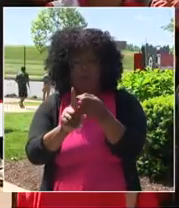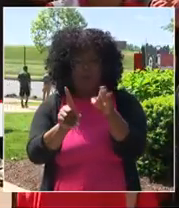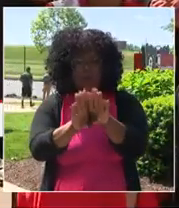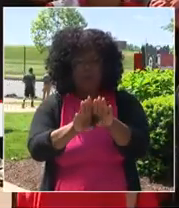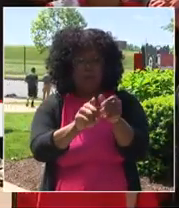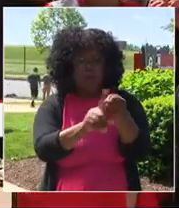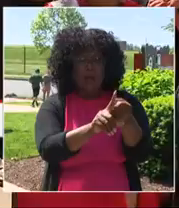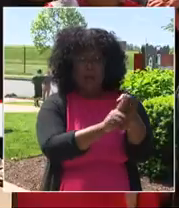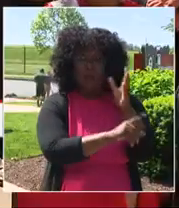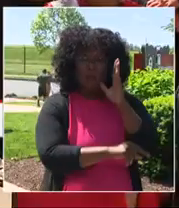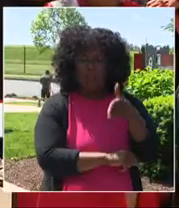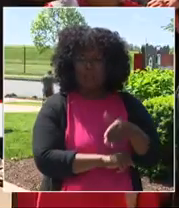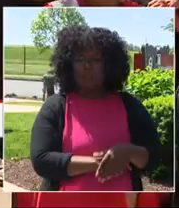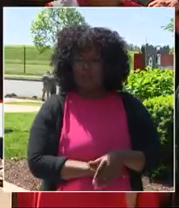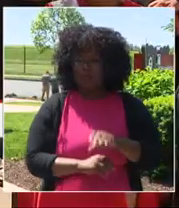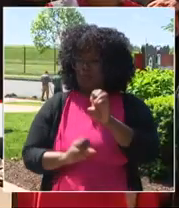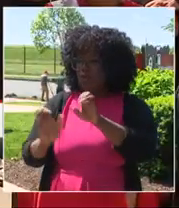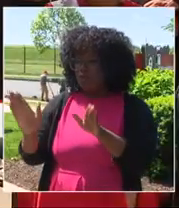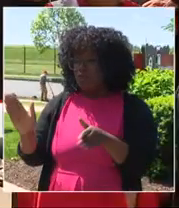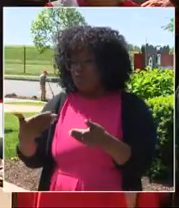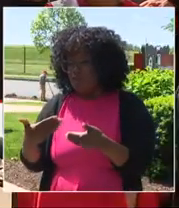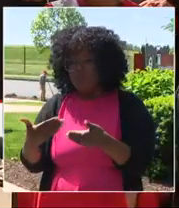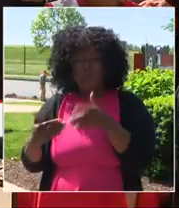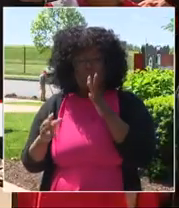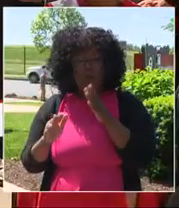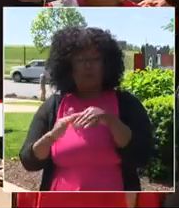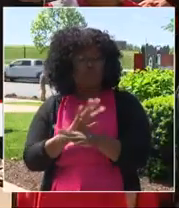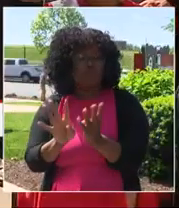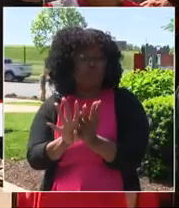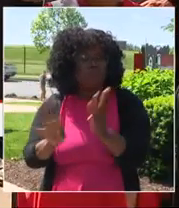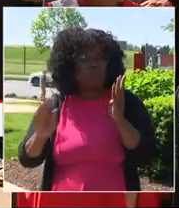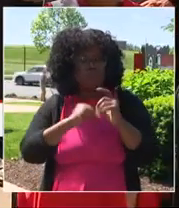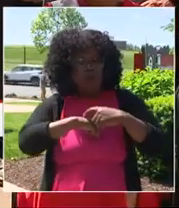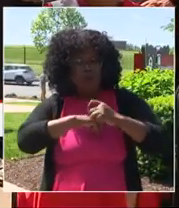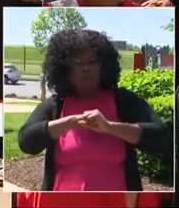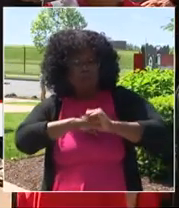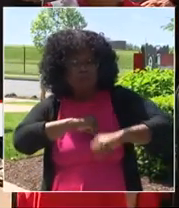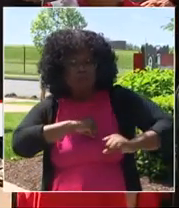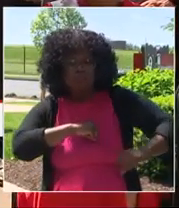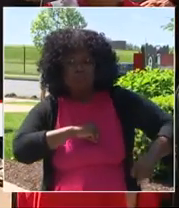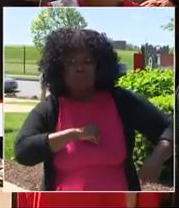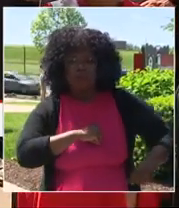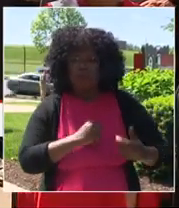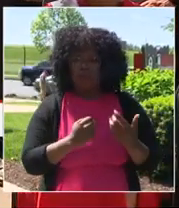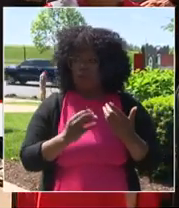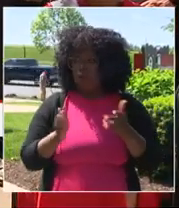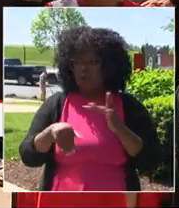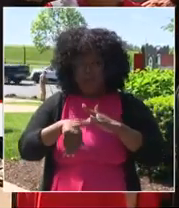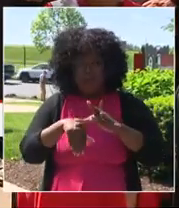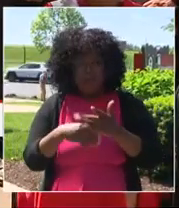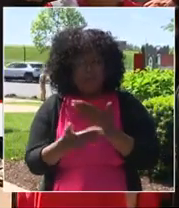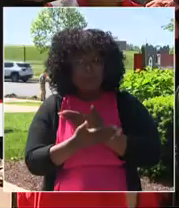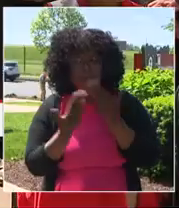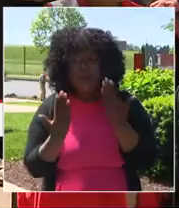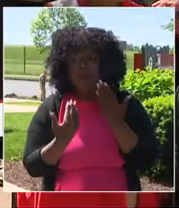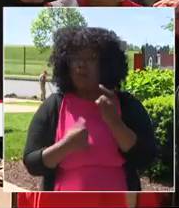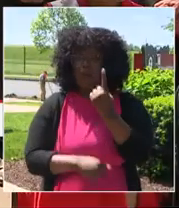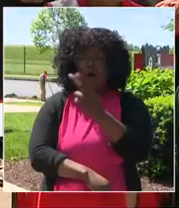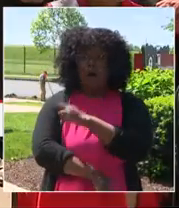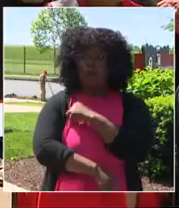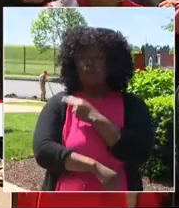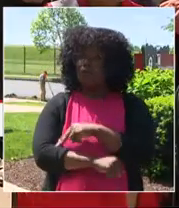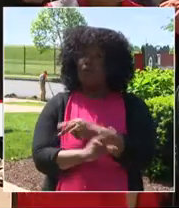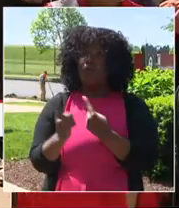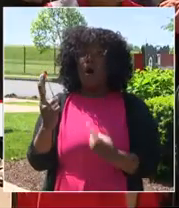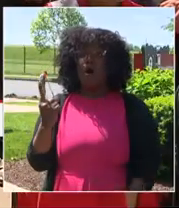room backlogs. I'm talking about elimination of services. So while one may have a disproportionate amount of Medicaid,